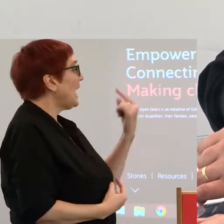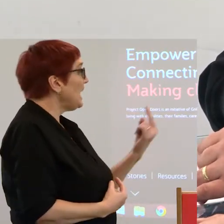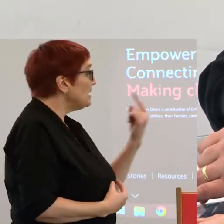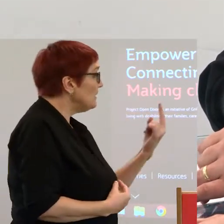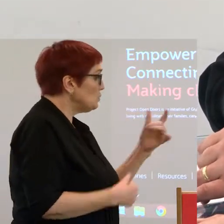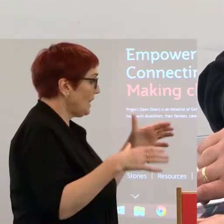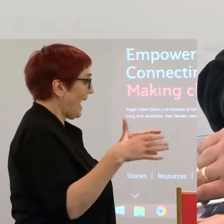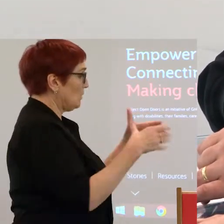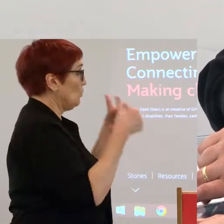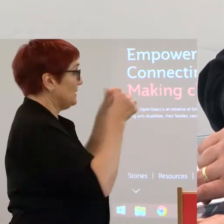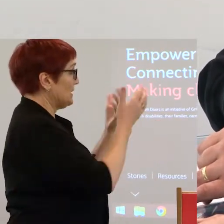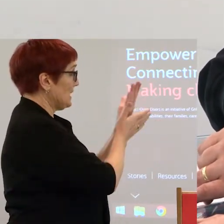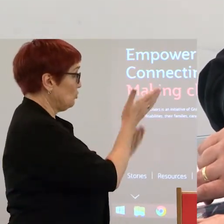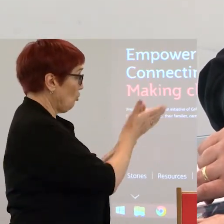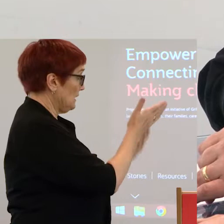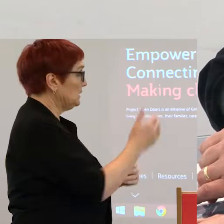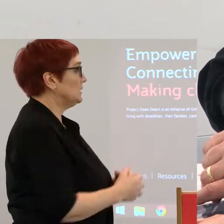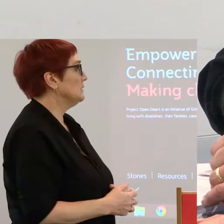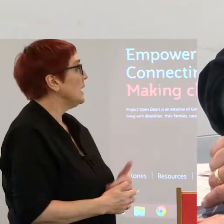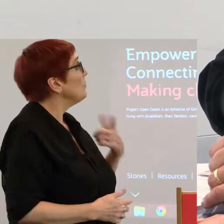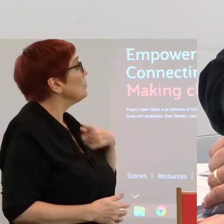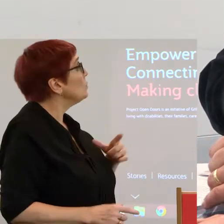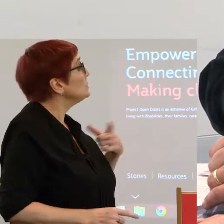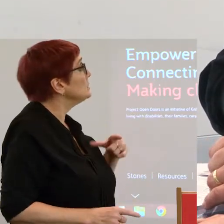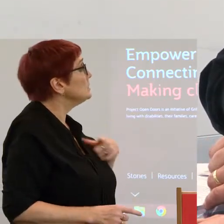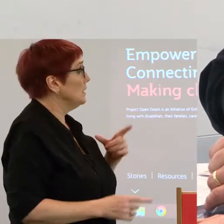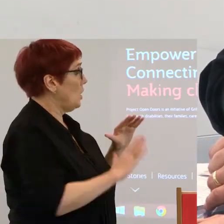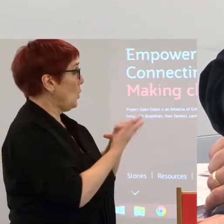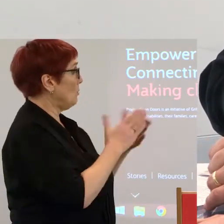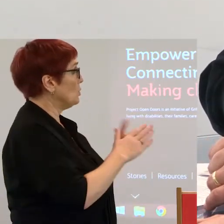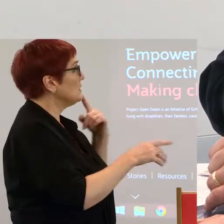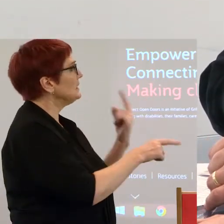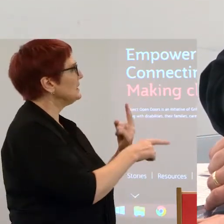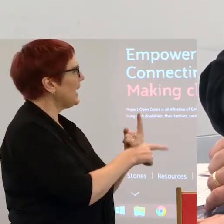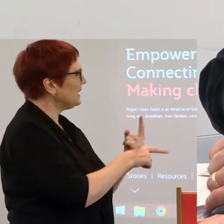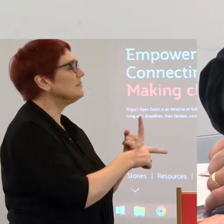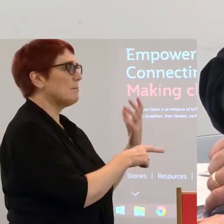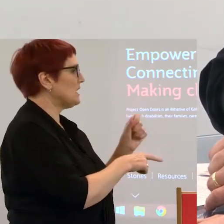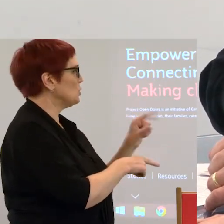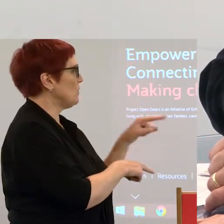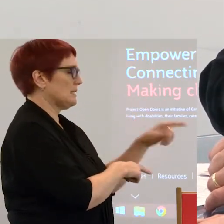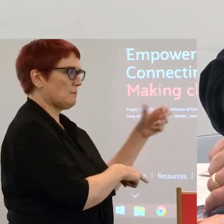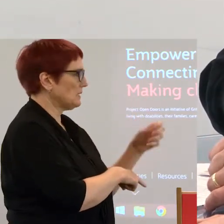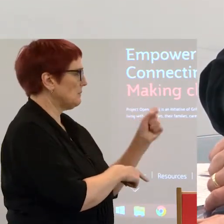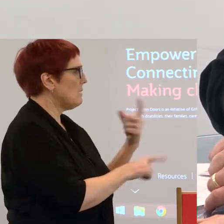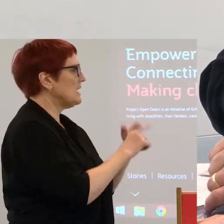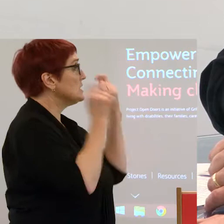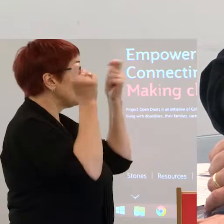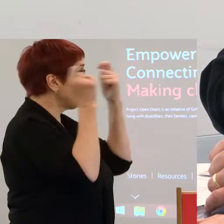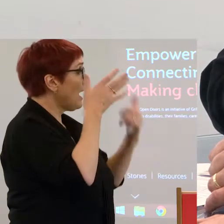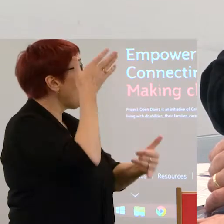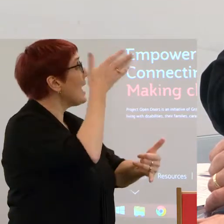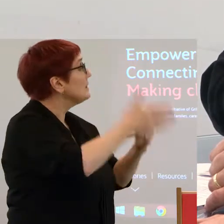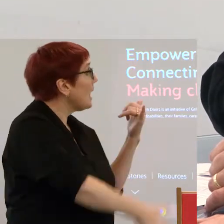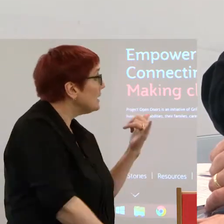stories that happen in and often because of the community saying it needs to be done and celebrated. And lastly, a